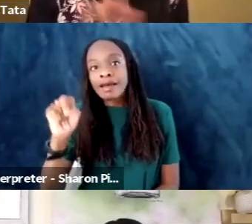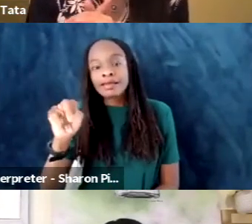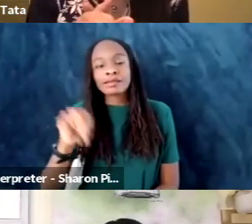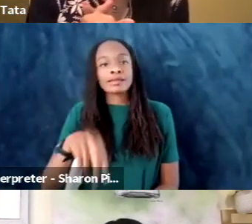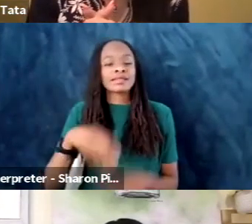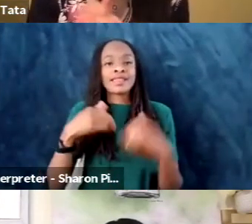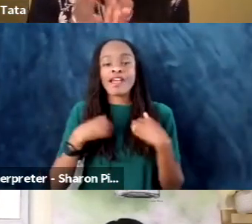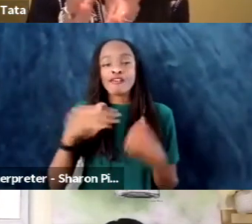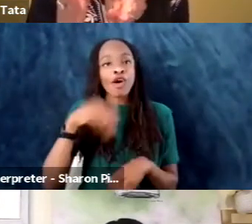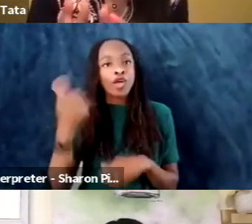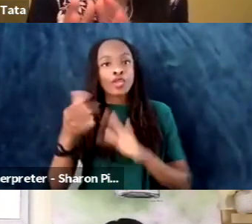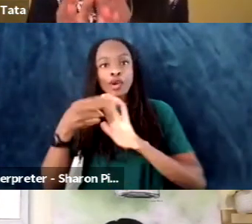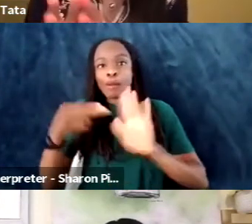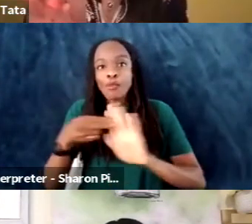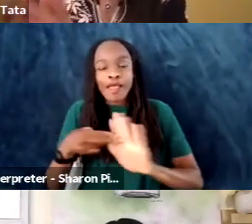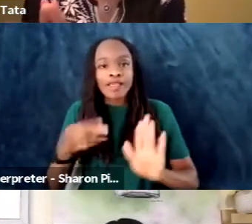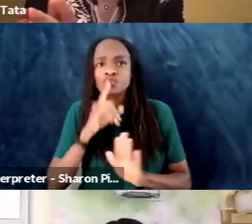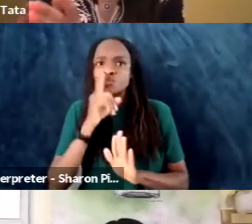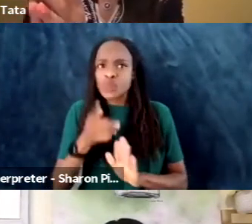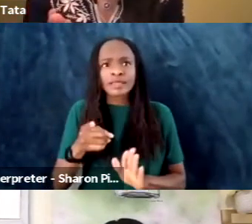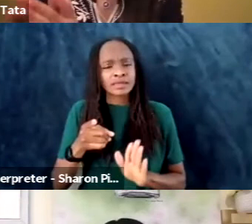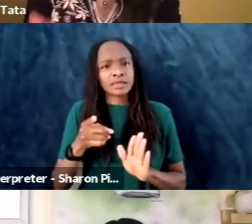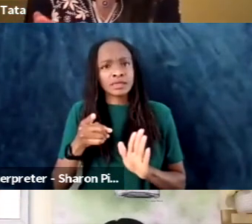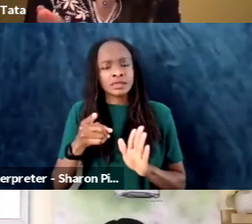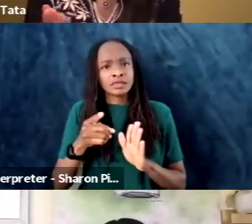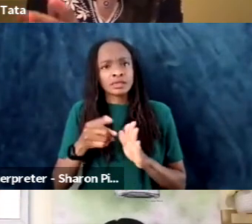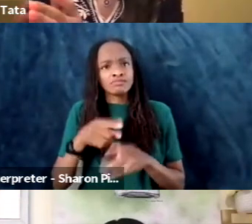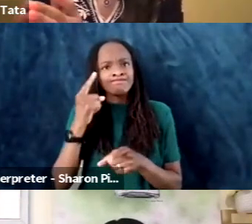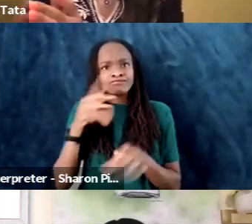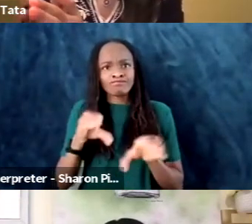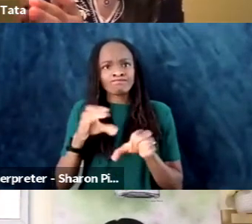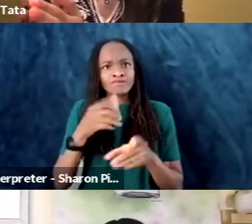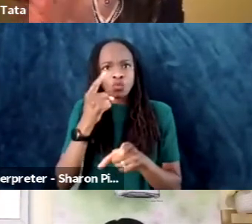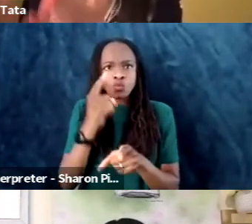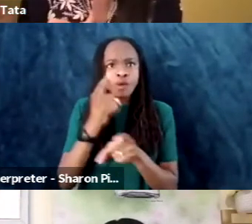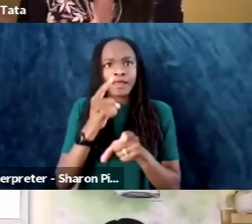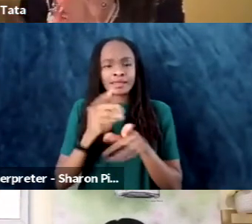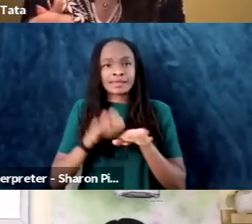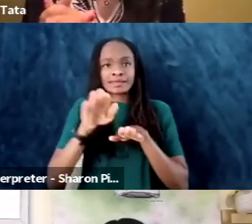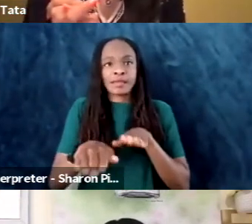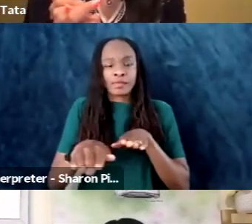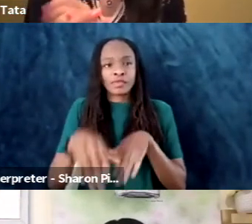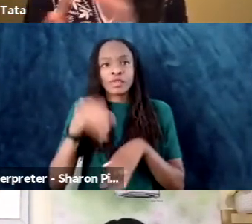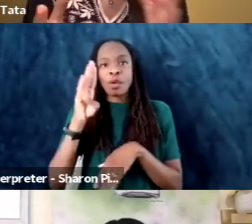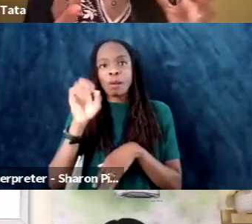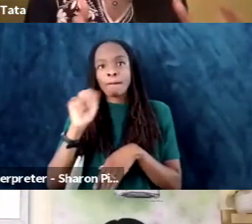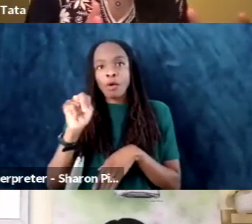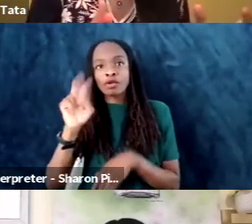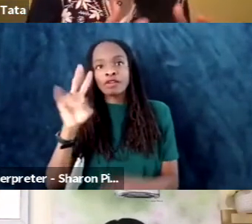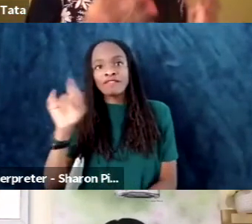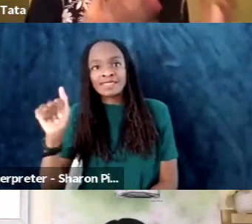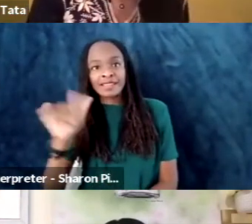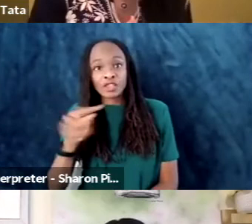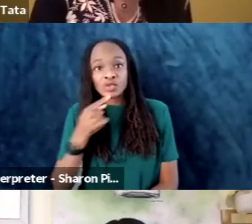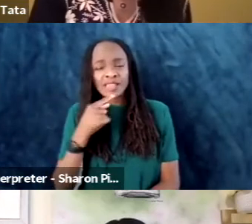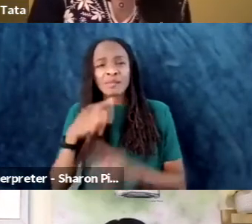of other brands who are really taking the right step forward. Bonvita, like Piyush said. But there